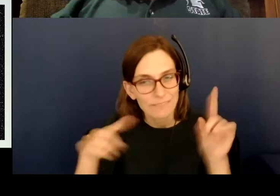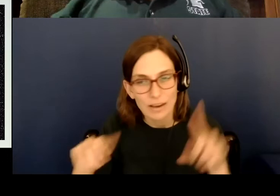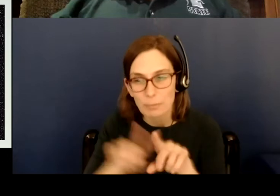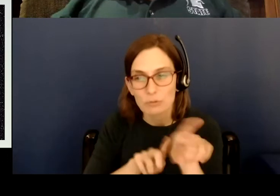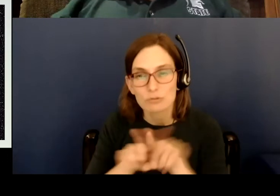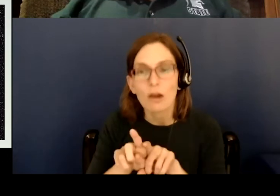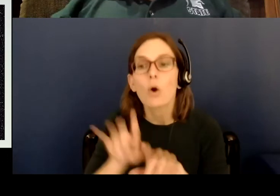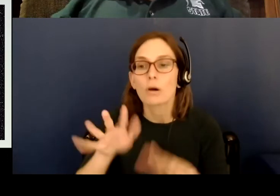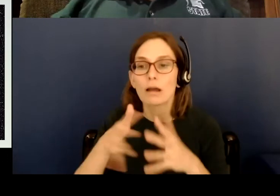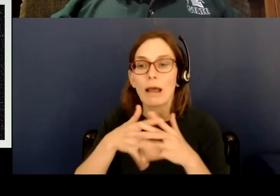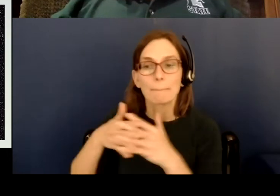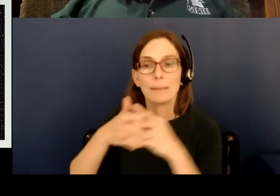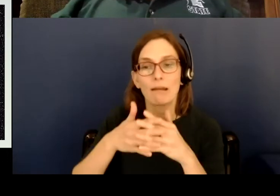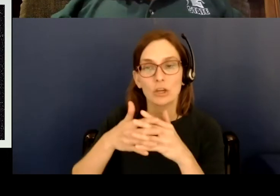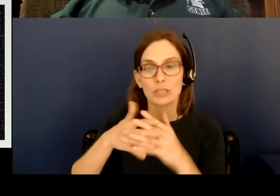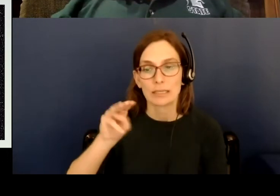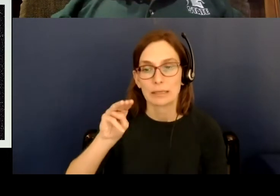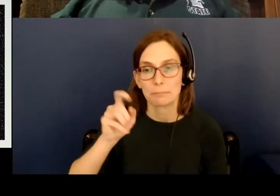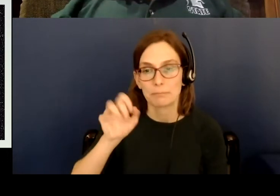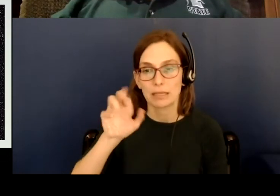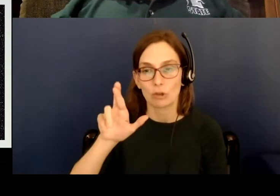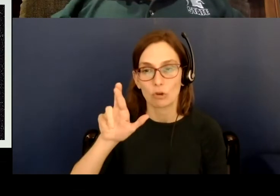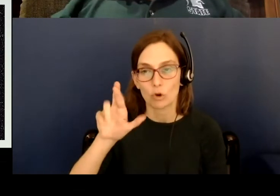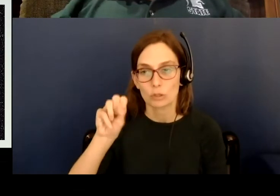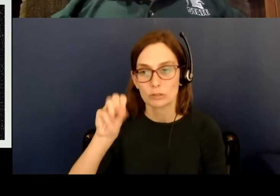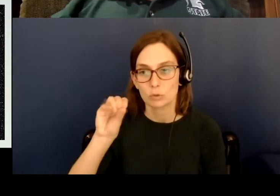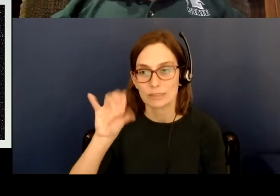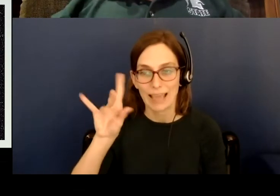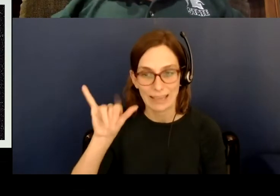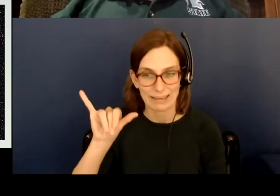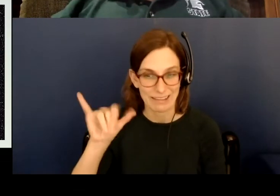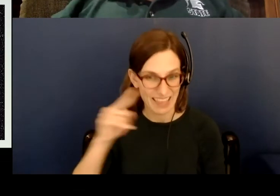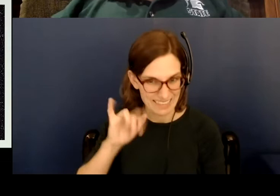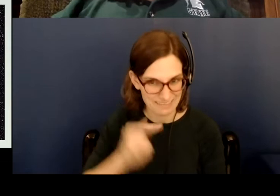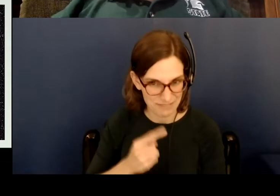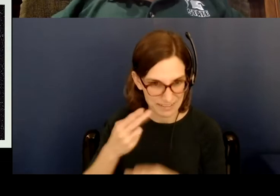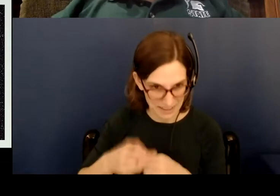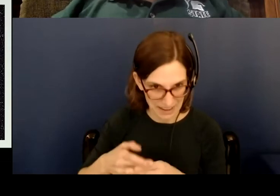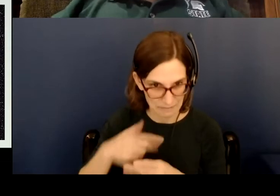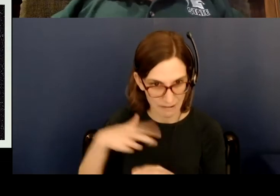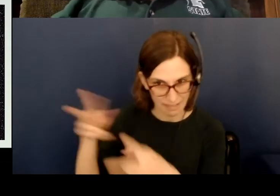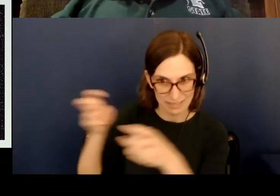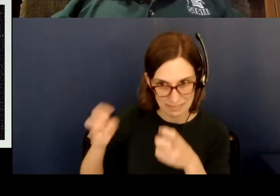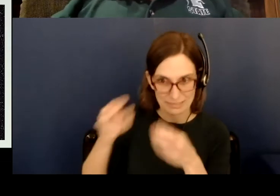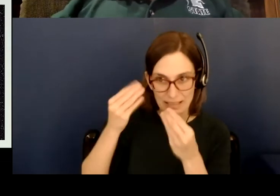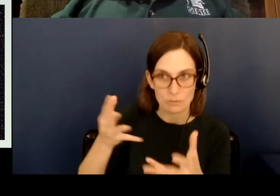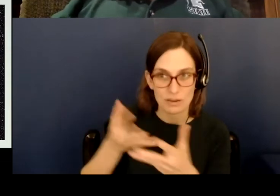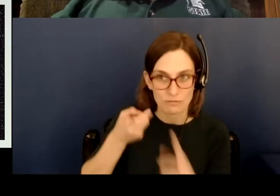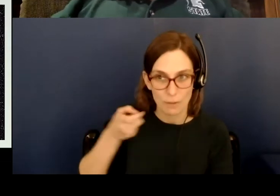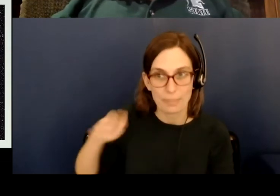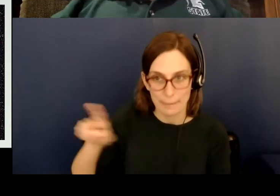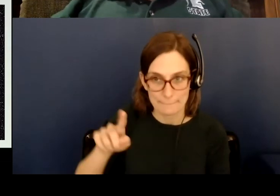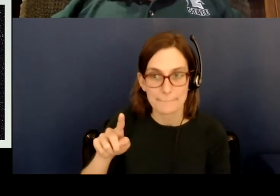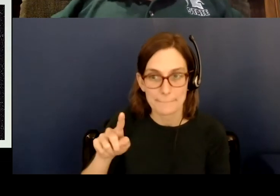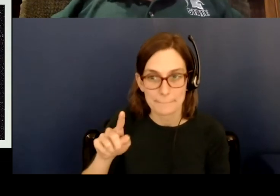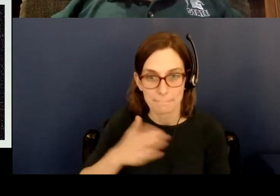American Meteor Society. I think that's the right name. And I usually get my information from them, but I get